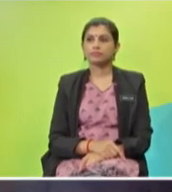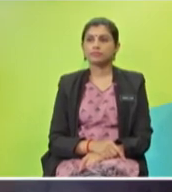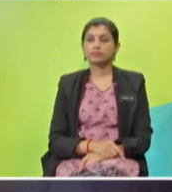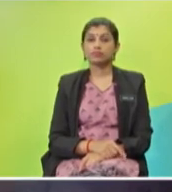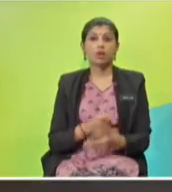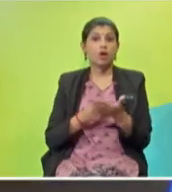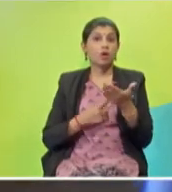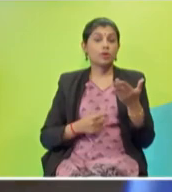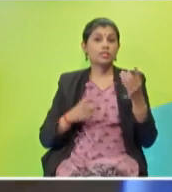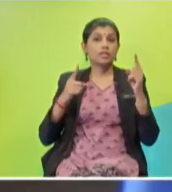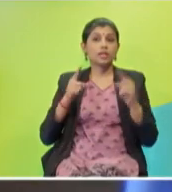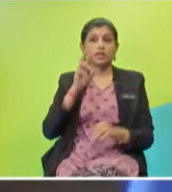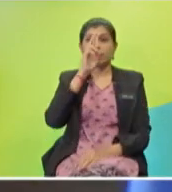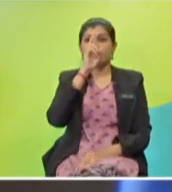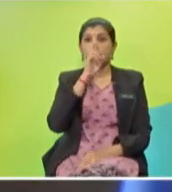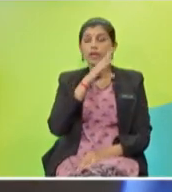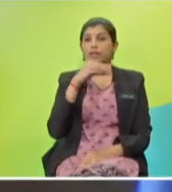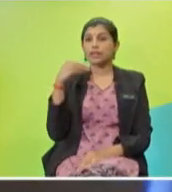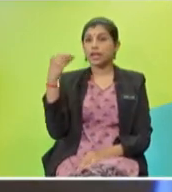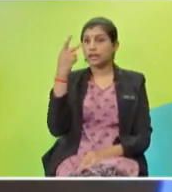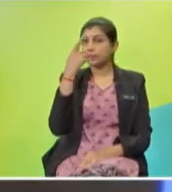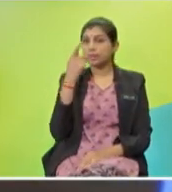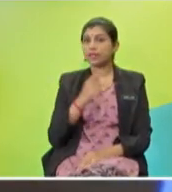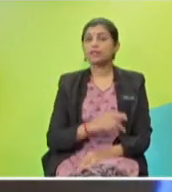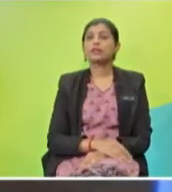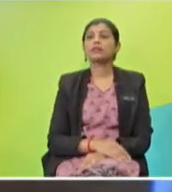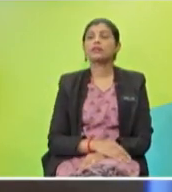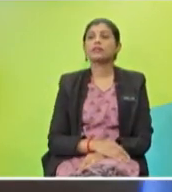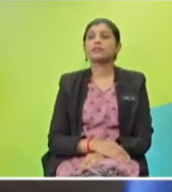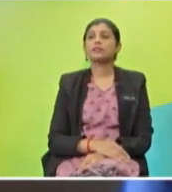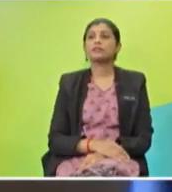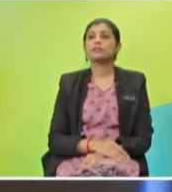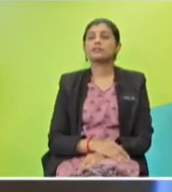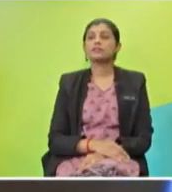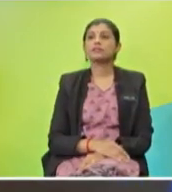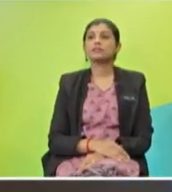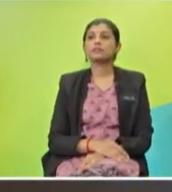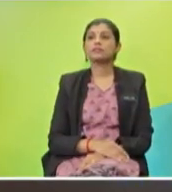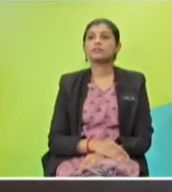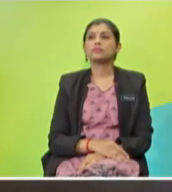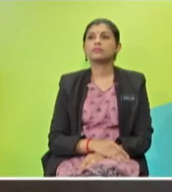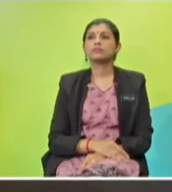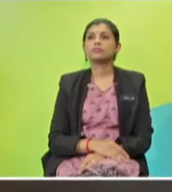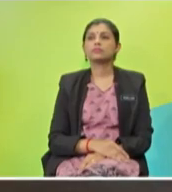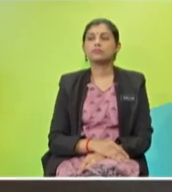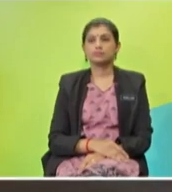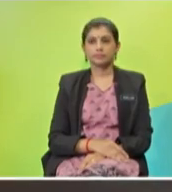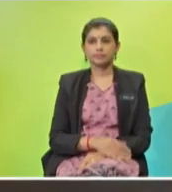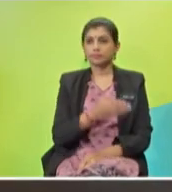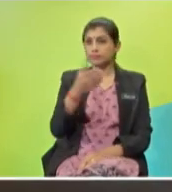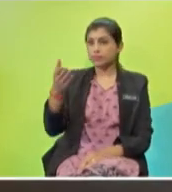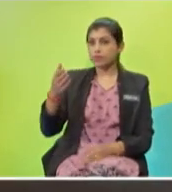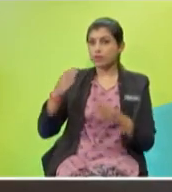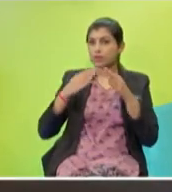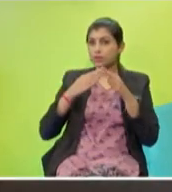Wow, red and pink. Okay, so write down your answers in your worksheet. And for those of you watching at